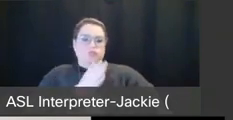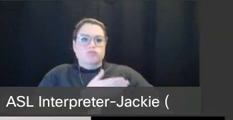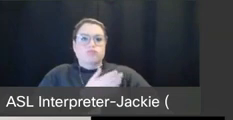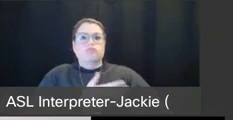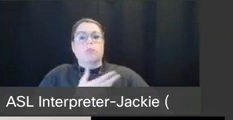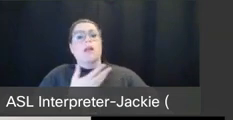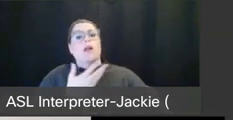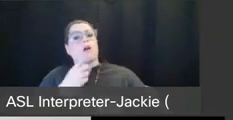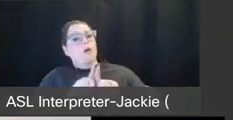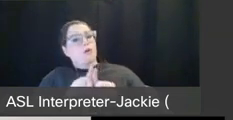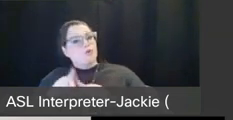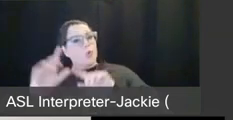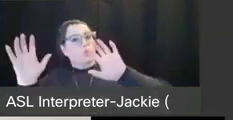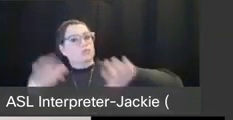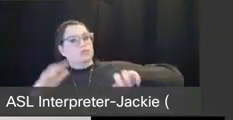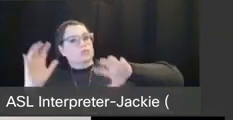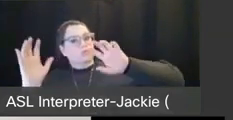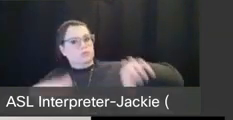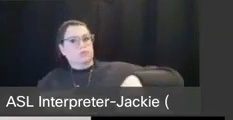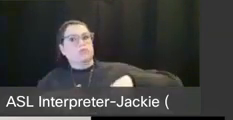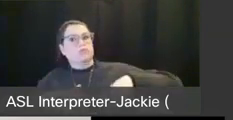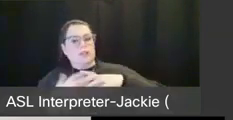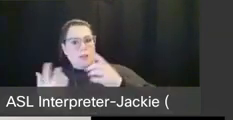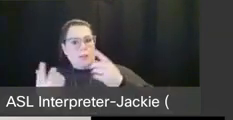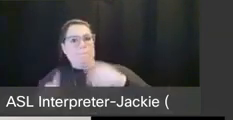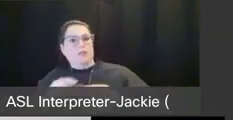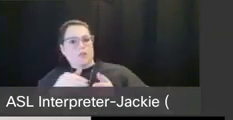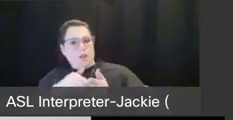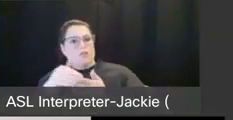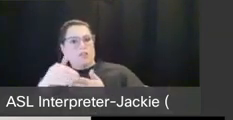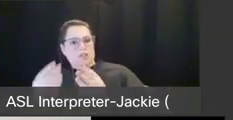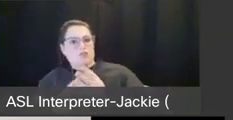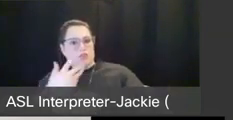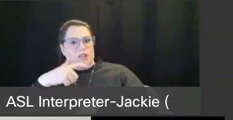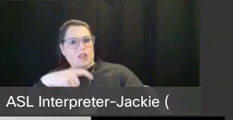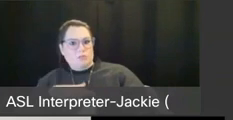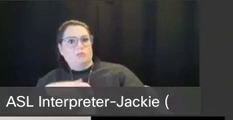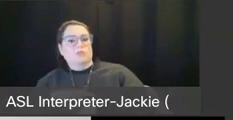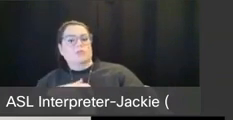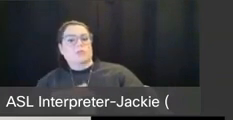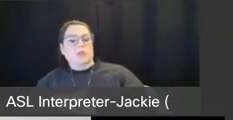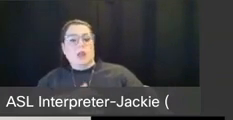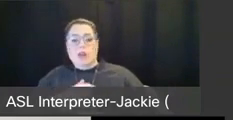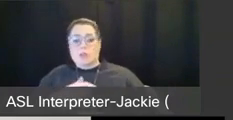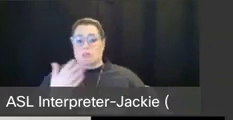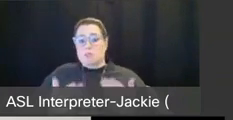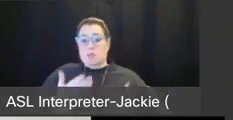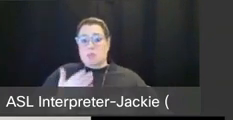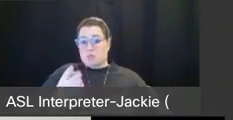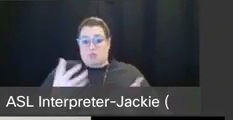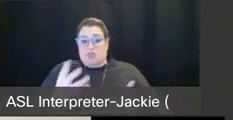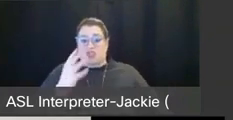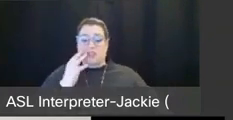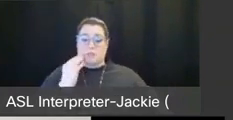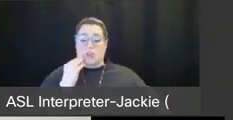door, promising you insurance claim payouts for roofing, gutter, siding.